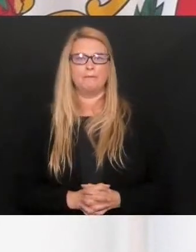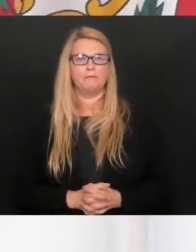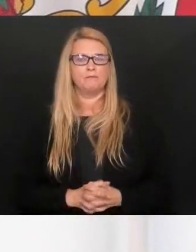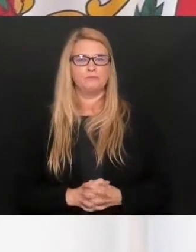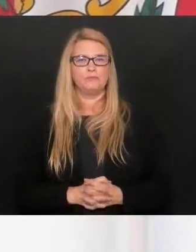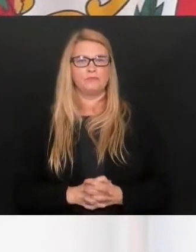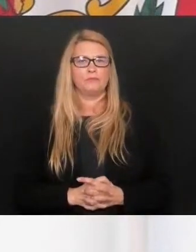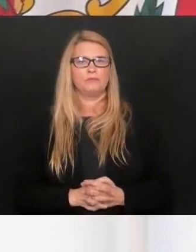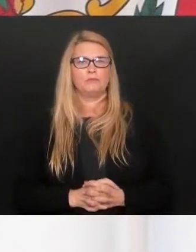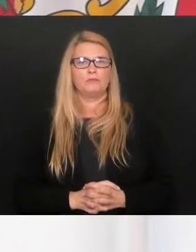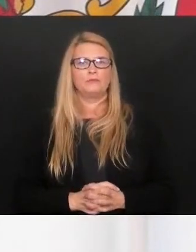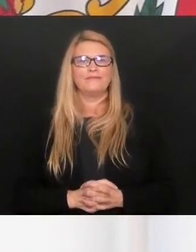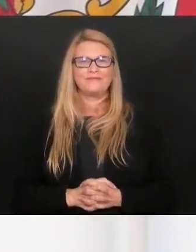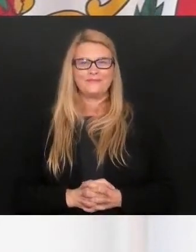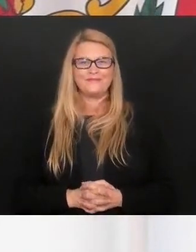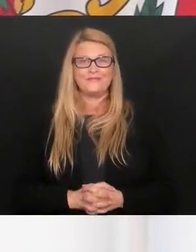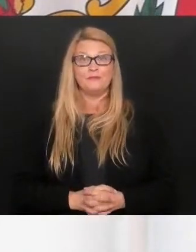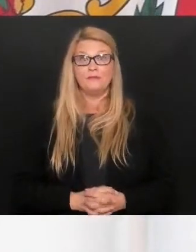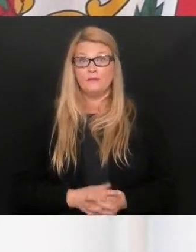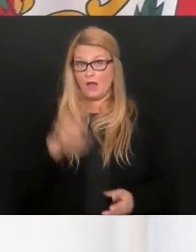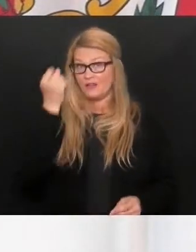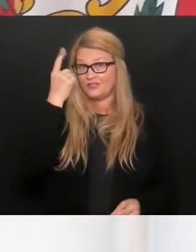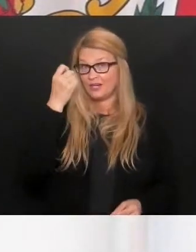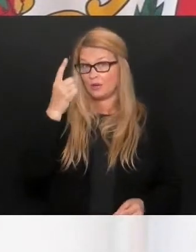Get this, we're having a job fair